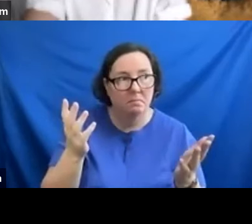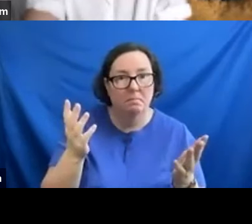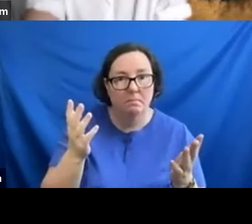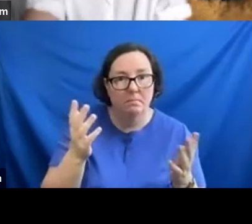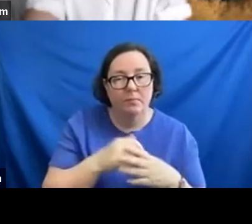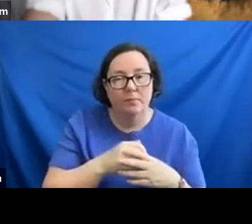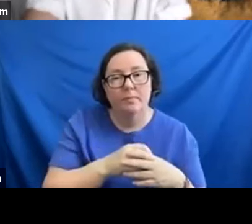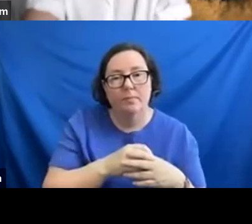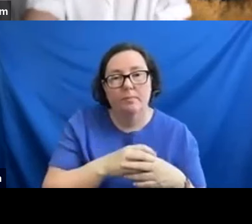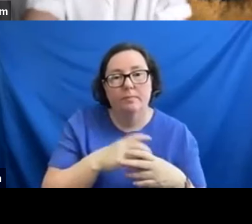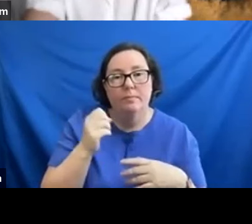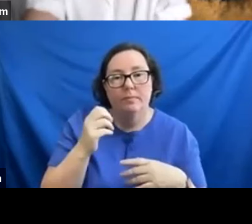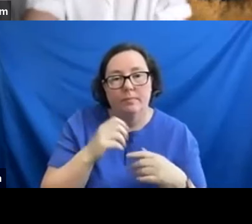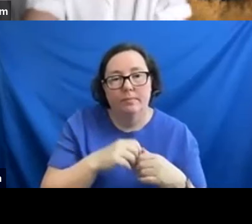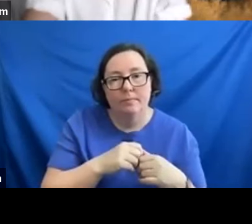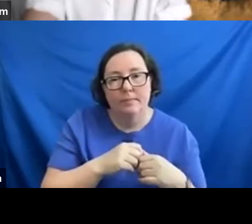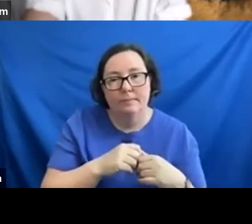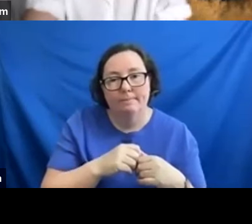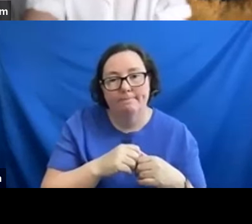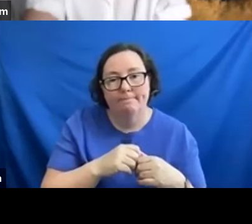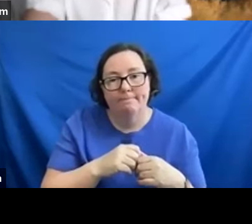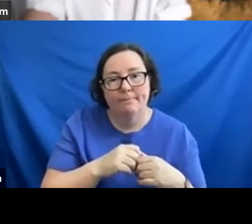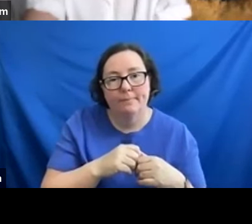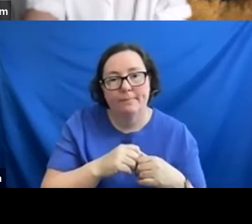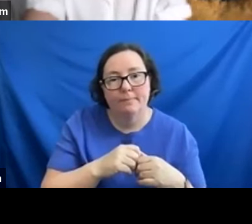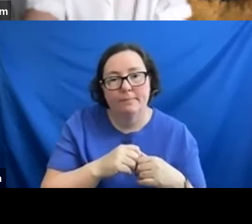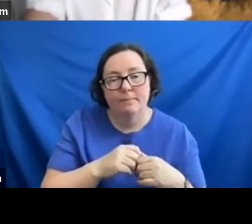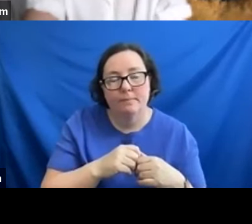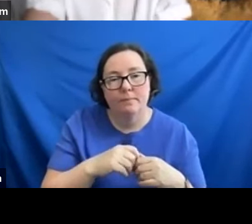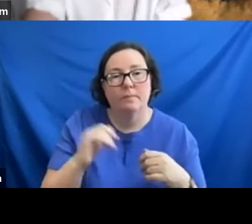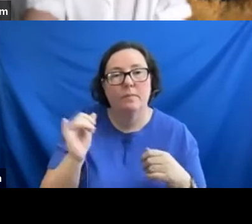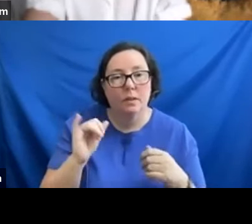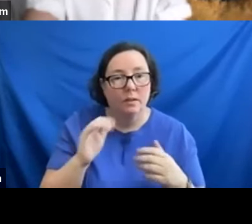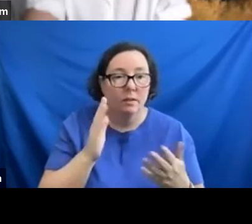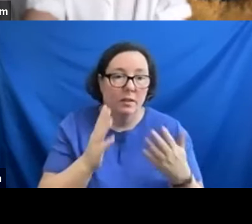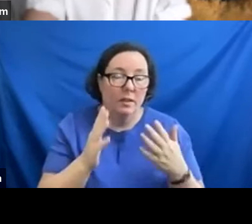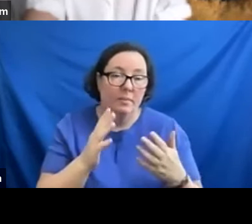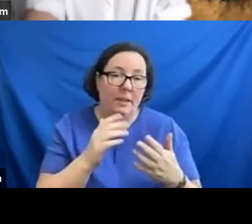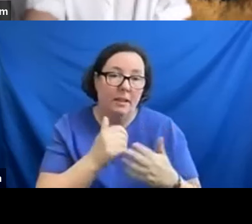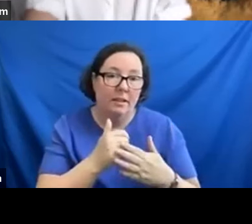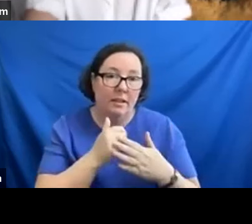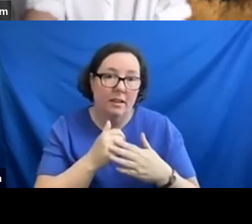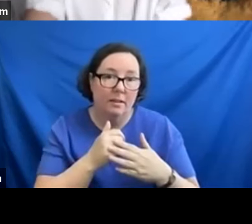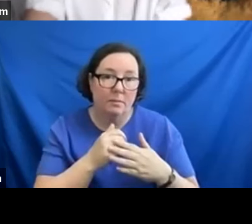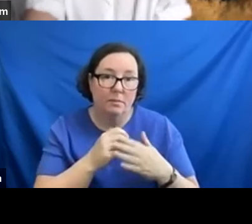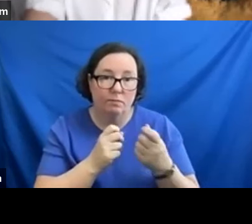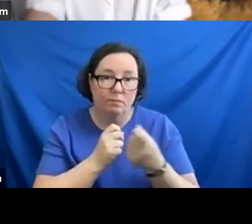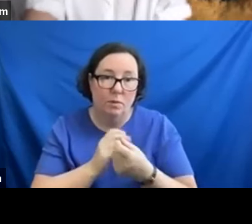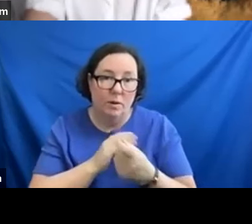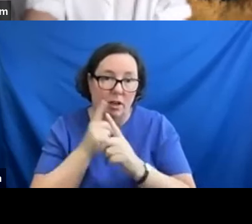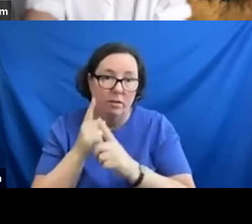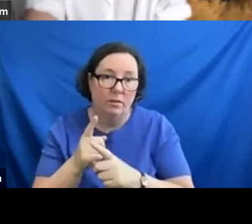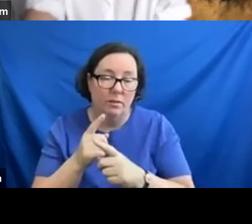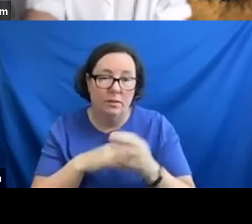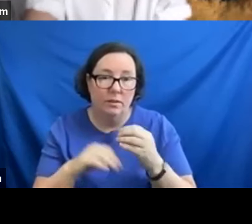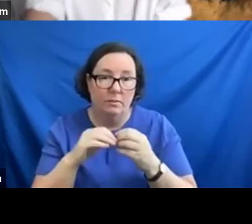otherwise, and may, to some degree, further efforts